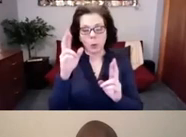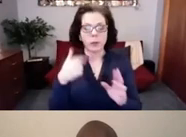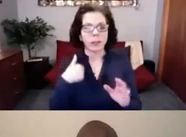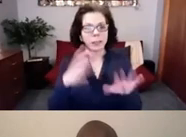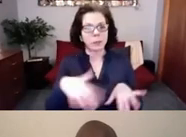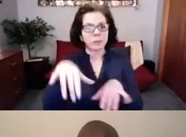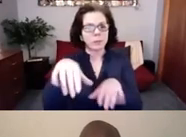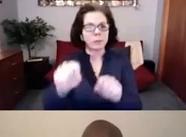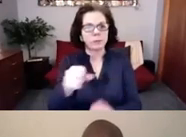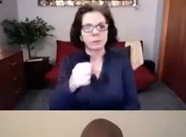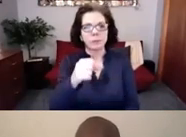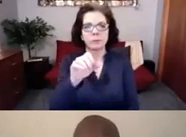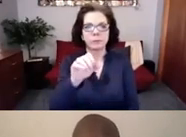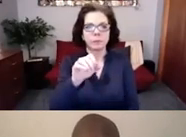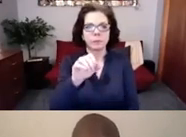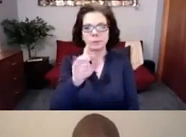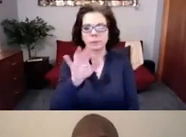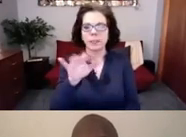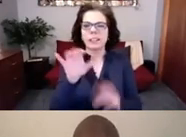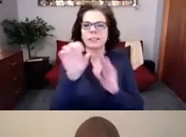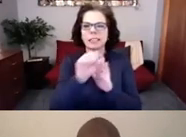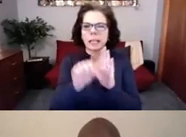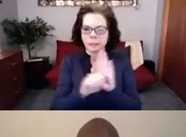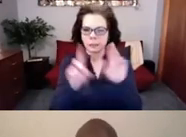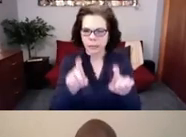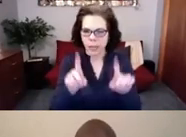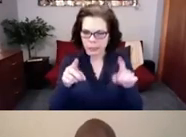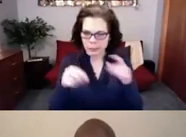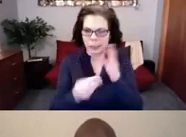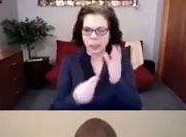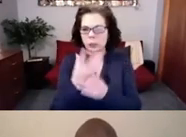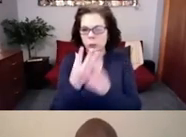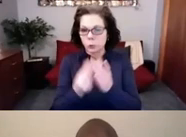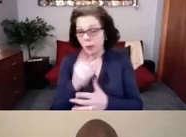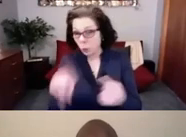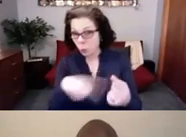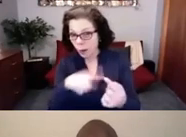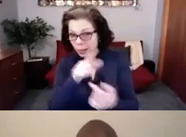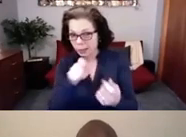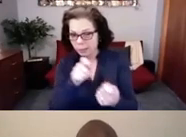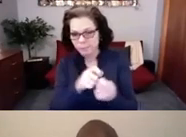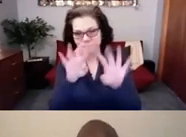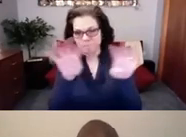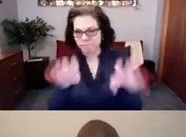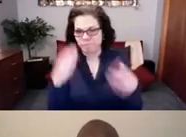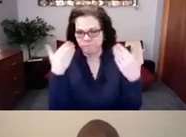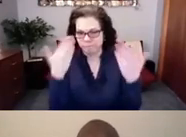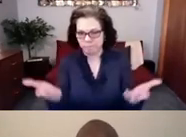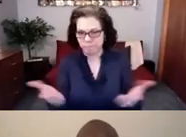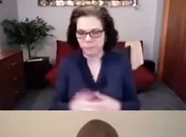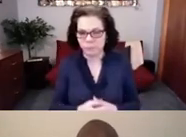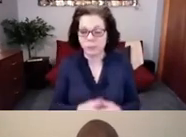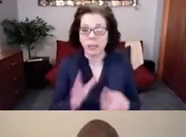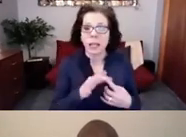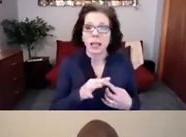the spring semester at some point. We don't have any more specifics on that as of right now, except that the testing times will